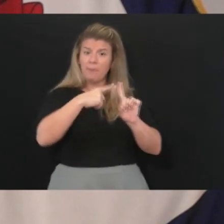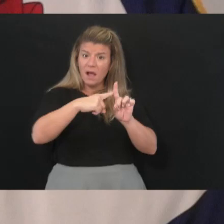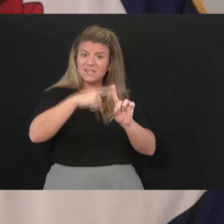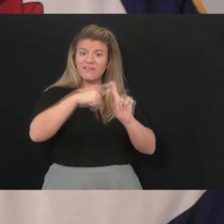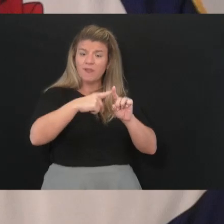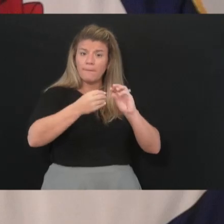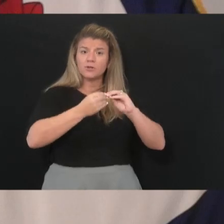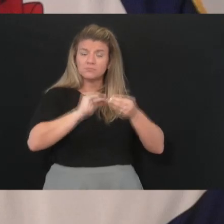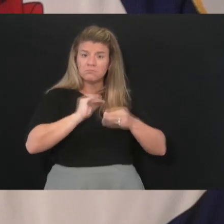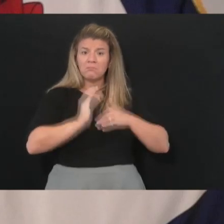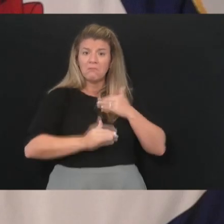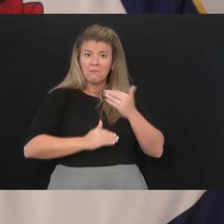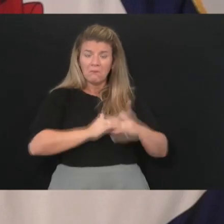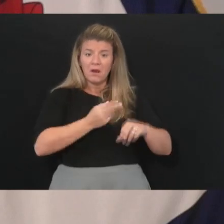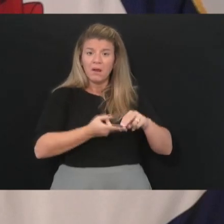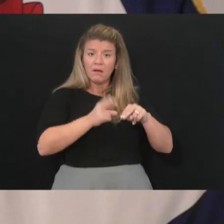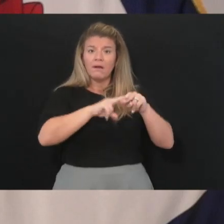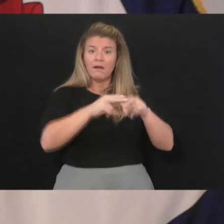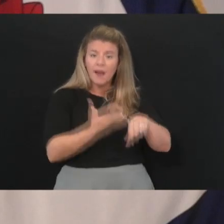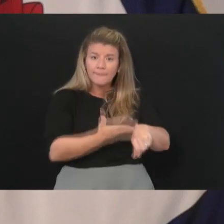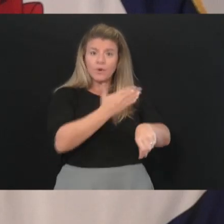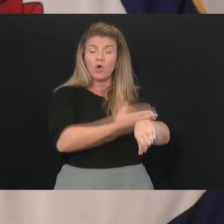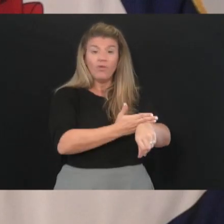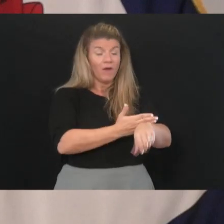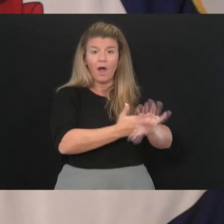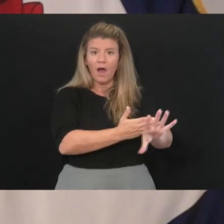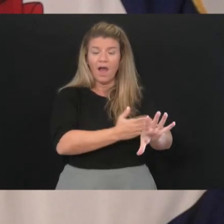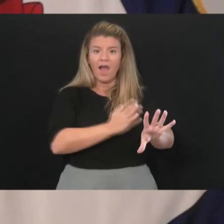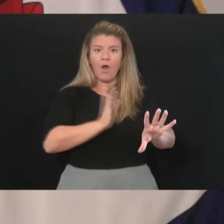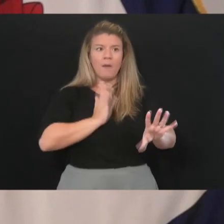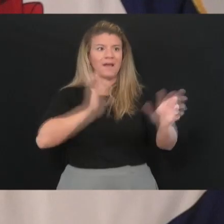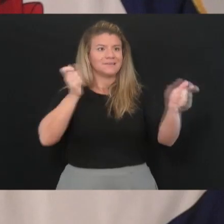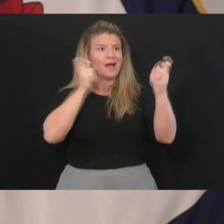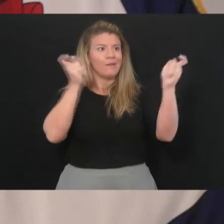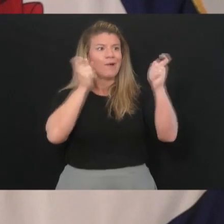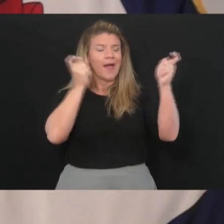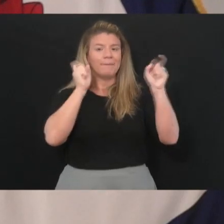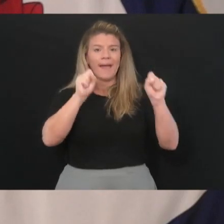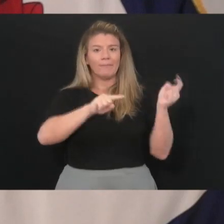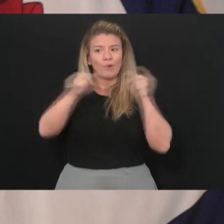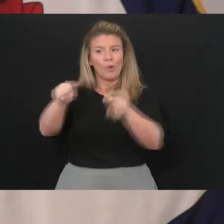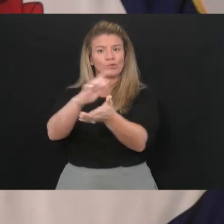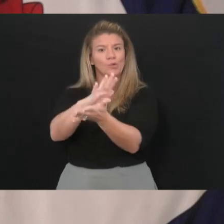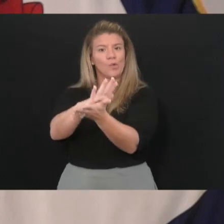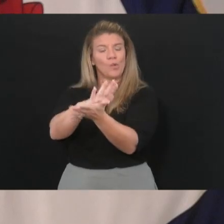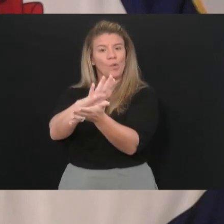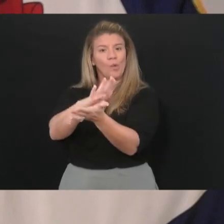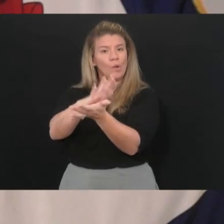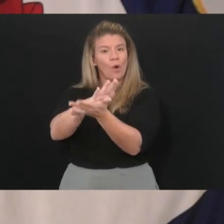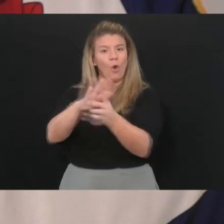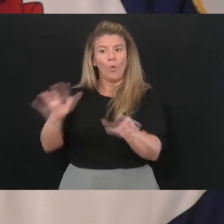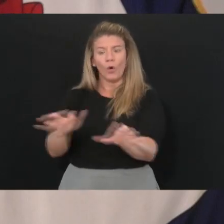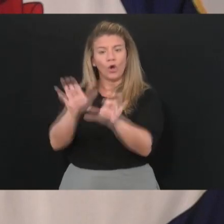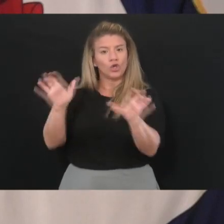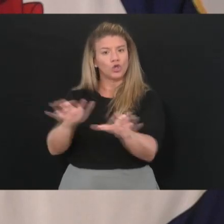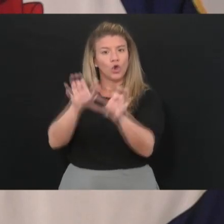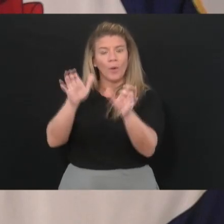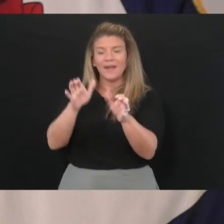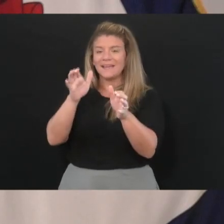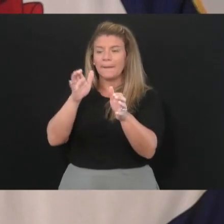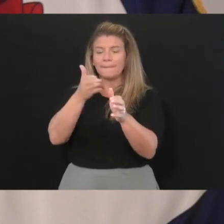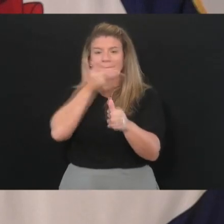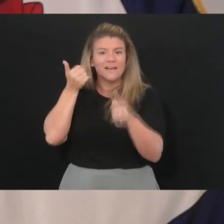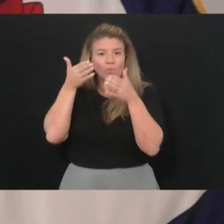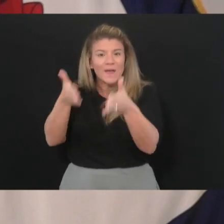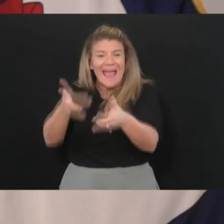way, we're going to absolutely celebrate the fact that we're going to be able to be in school, and we're going to do it on a county by